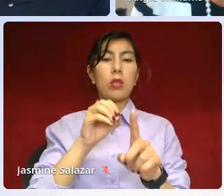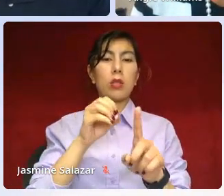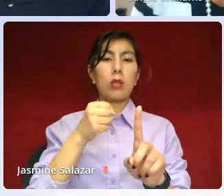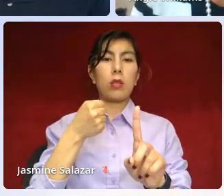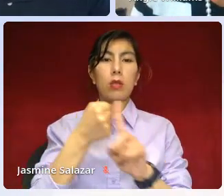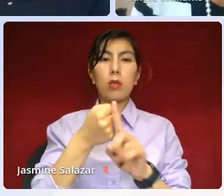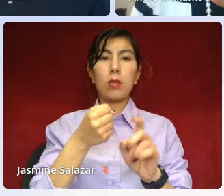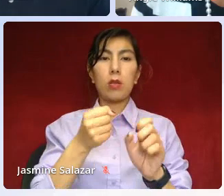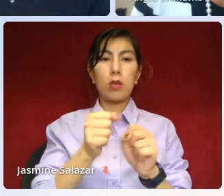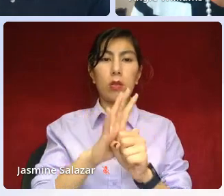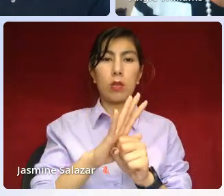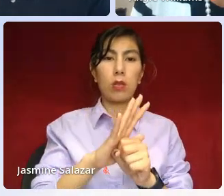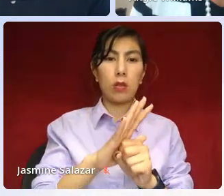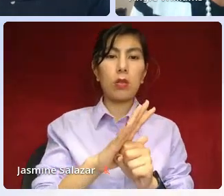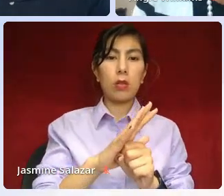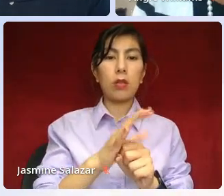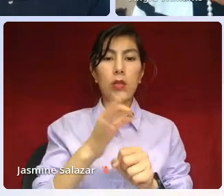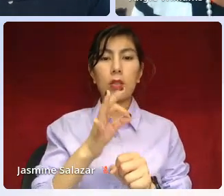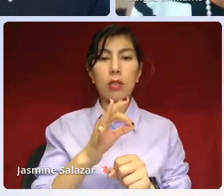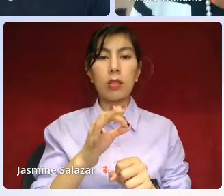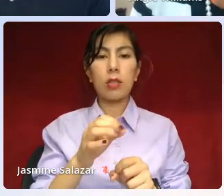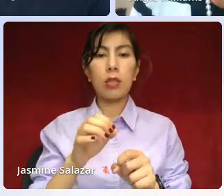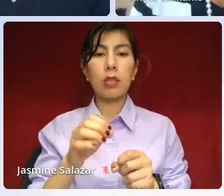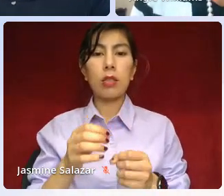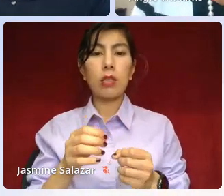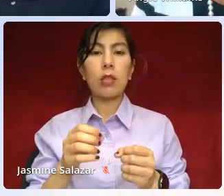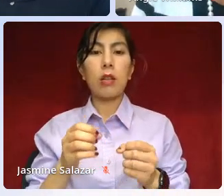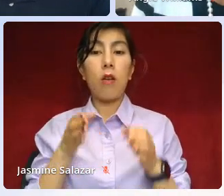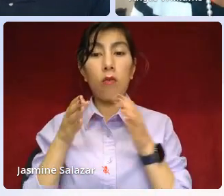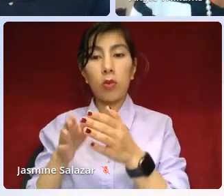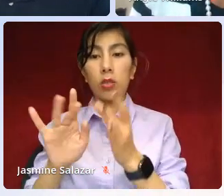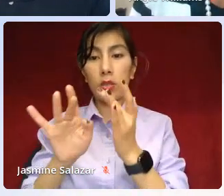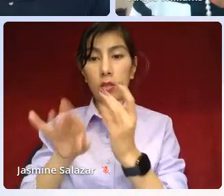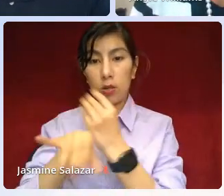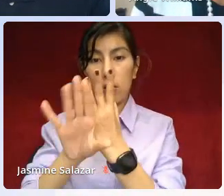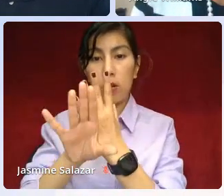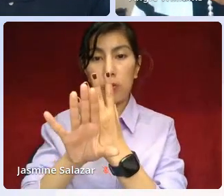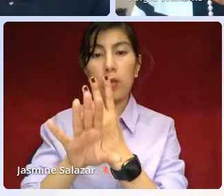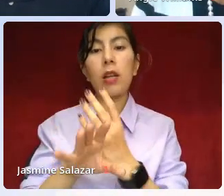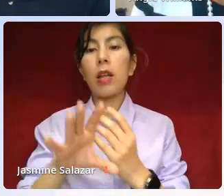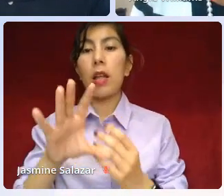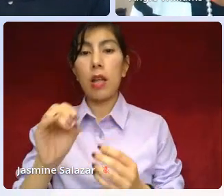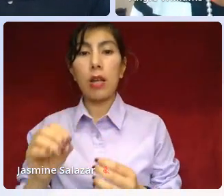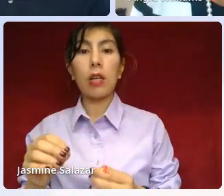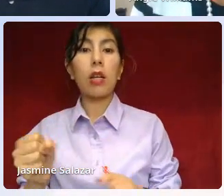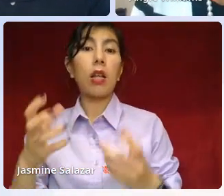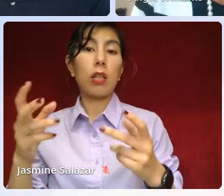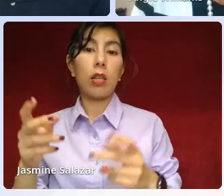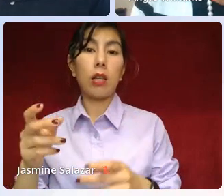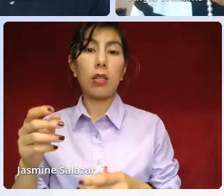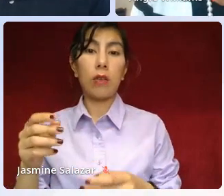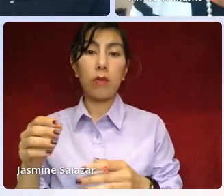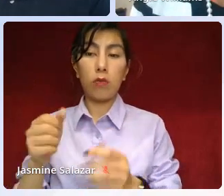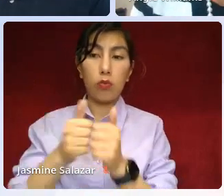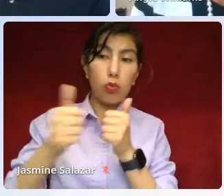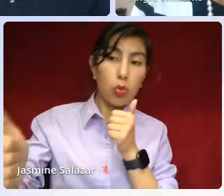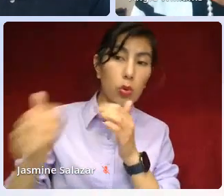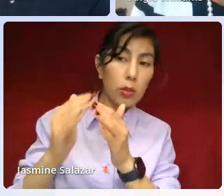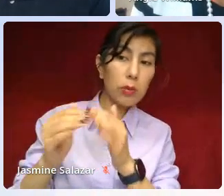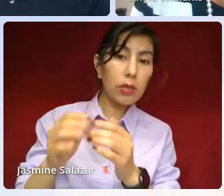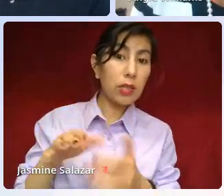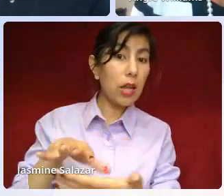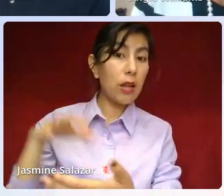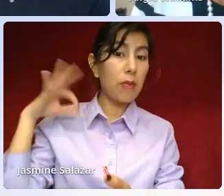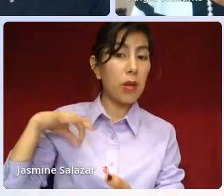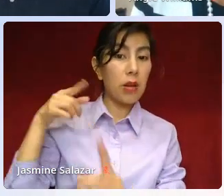was on telehealth and being able to give that access. And a lot of rural communities did benefit from that. But there are communities that